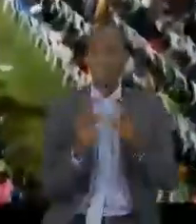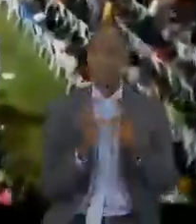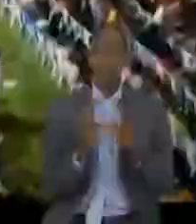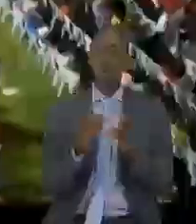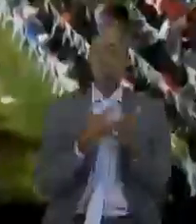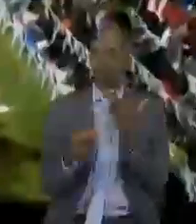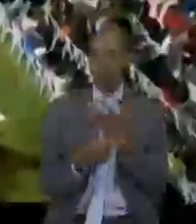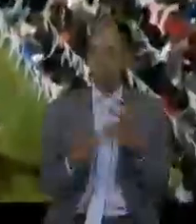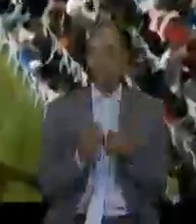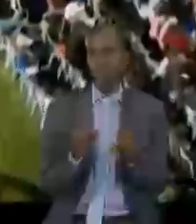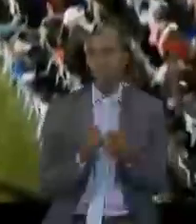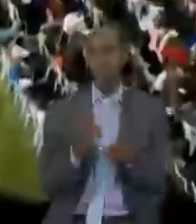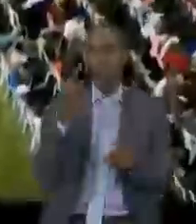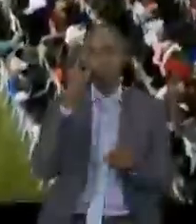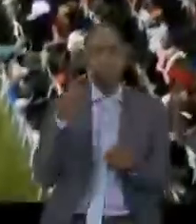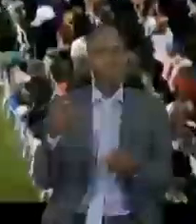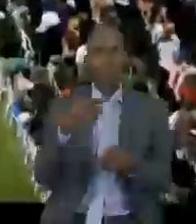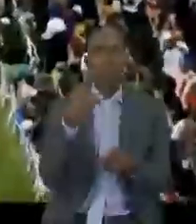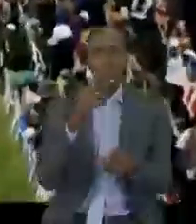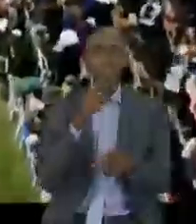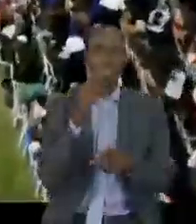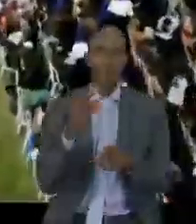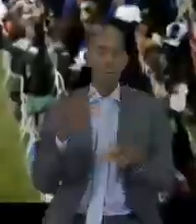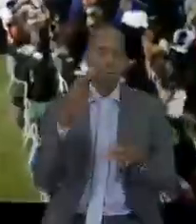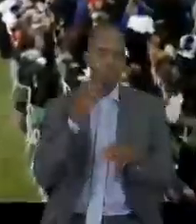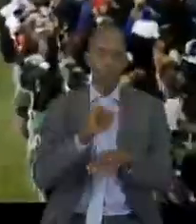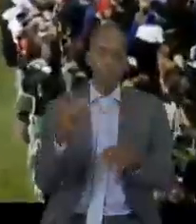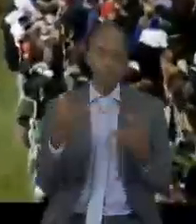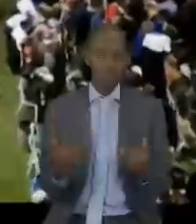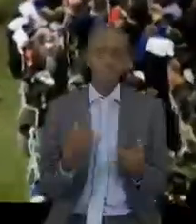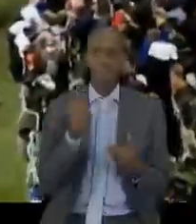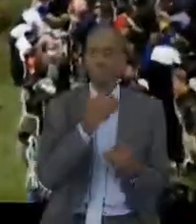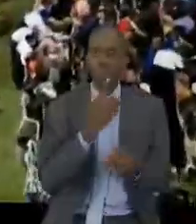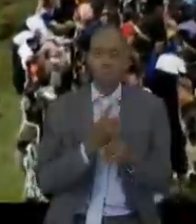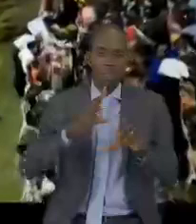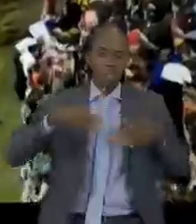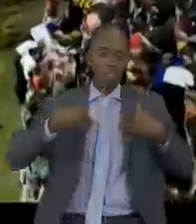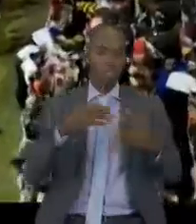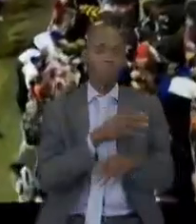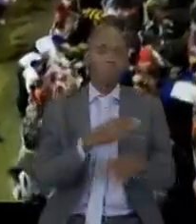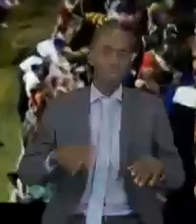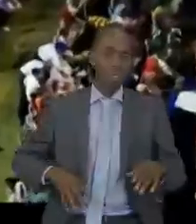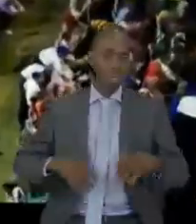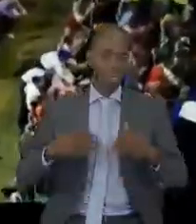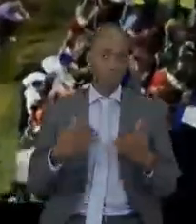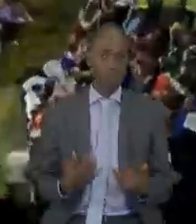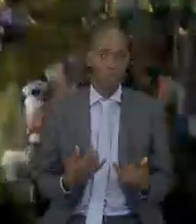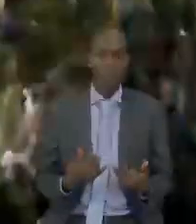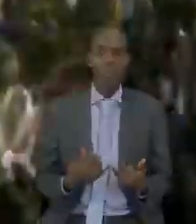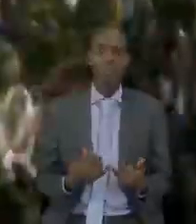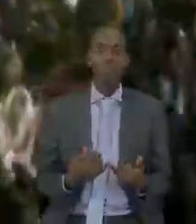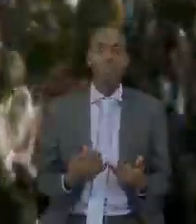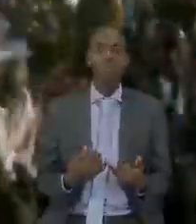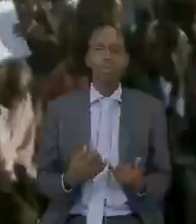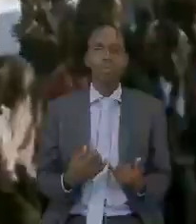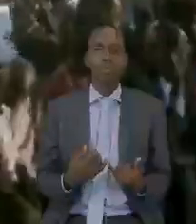those watching online who gave their lives to Christ, or who gave their life to